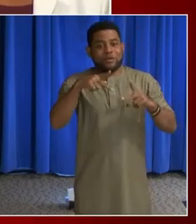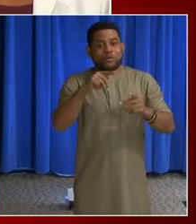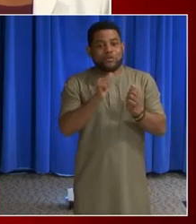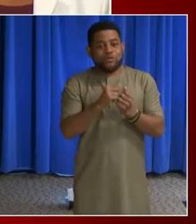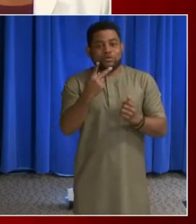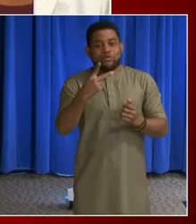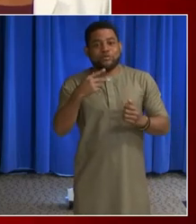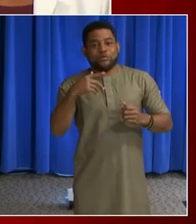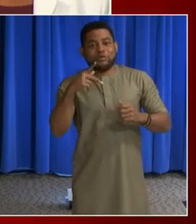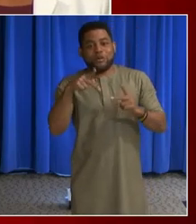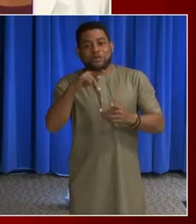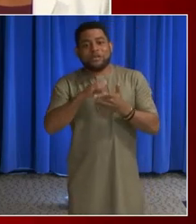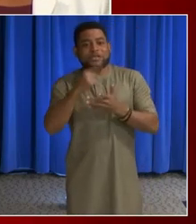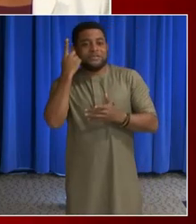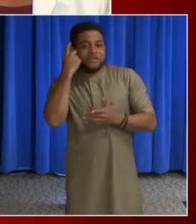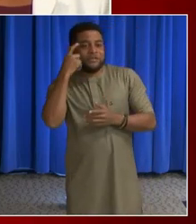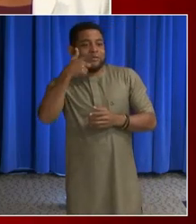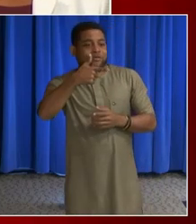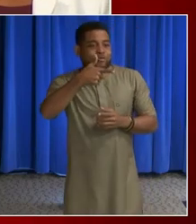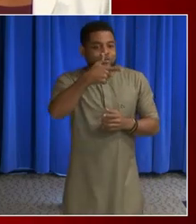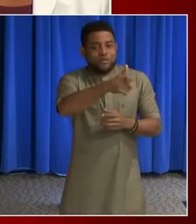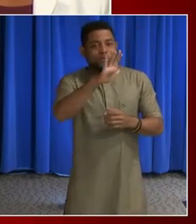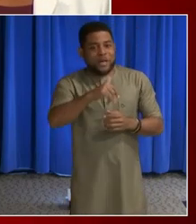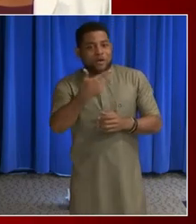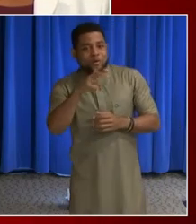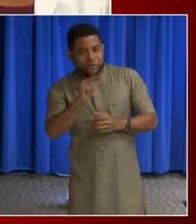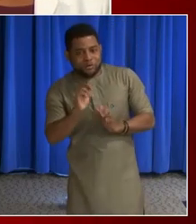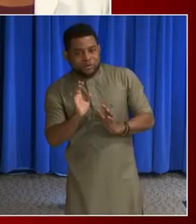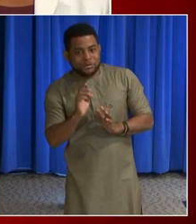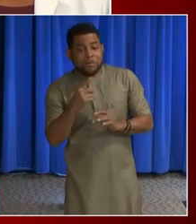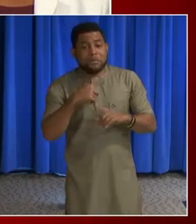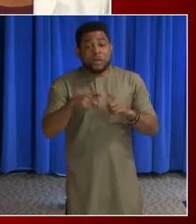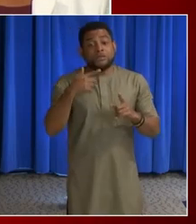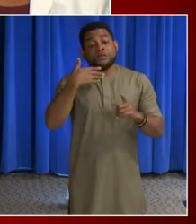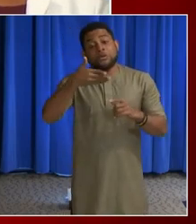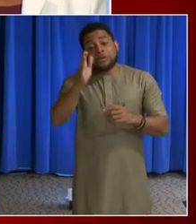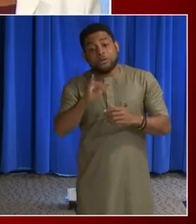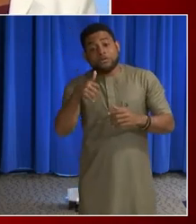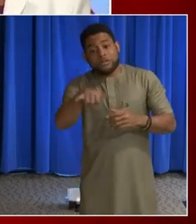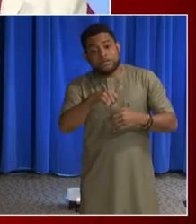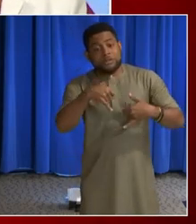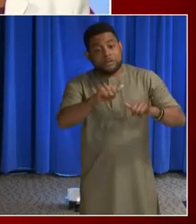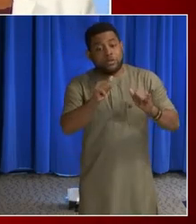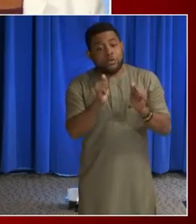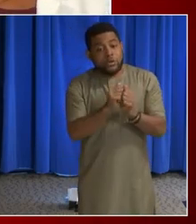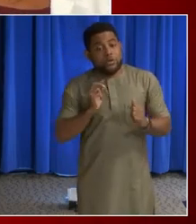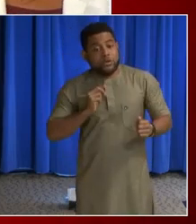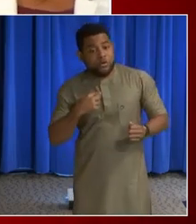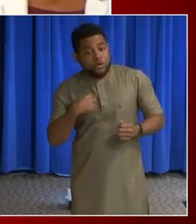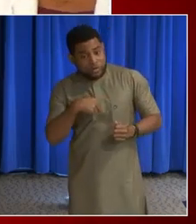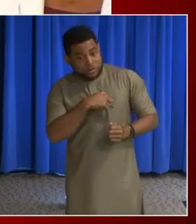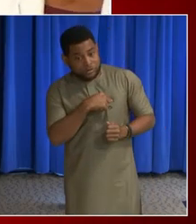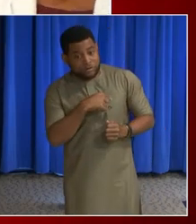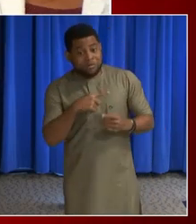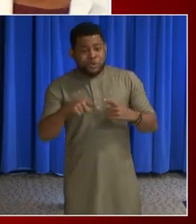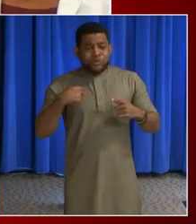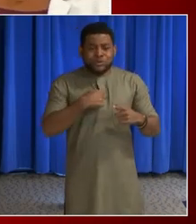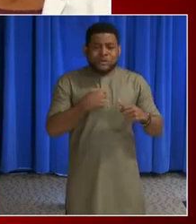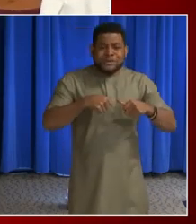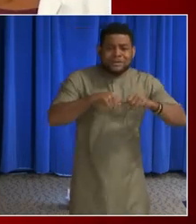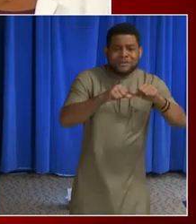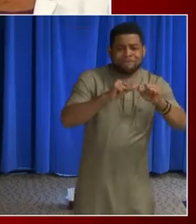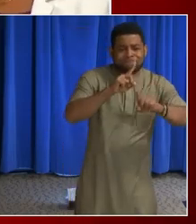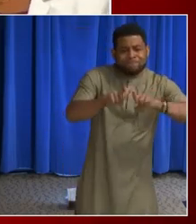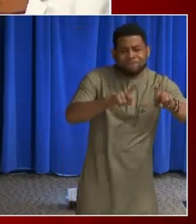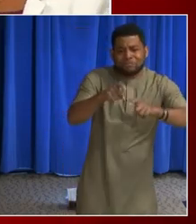by gunfire. But for marksmanship, they're still with us. So I'm gonna continue to ask for the public's help in that